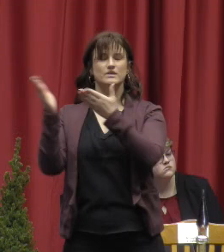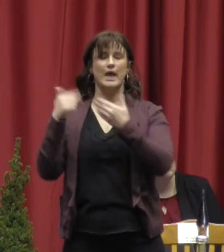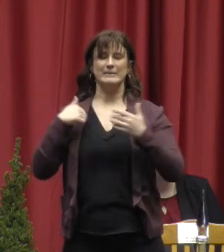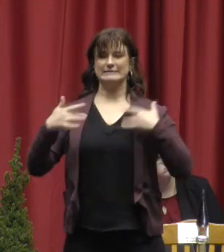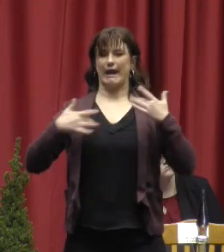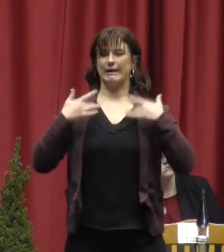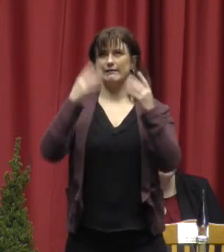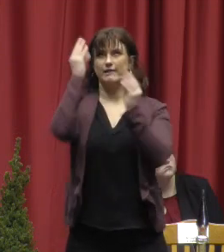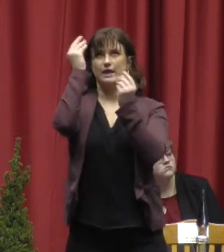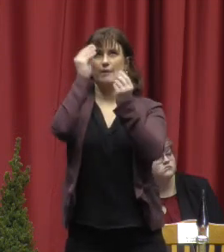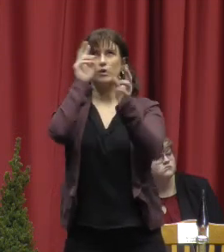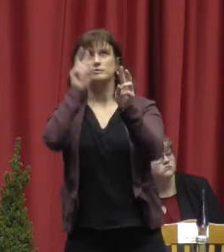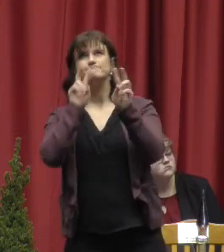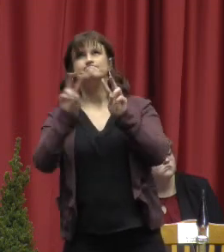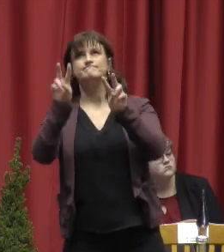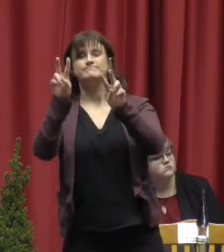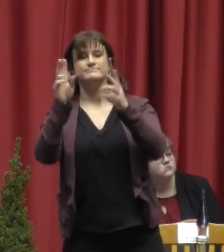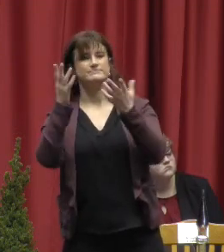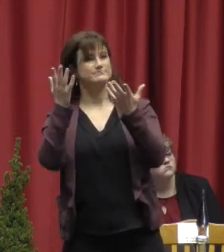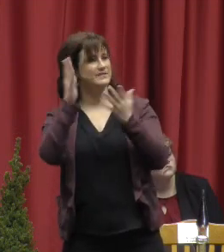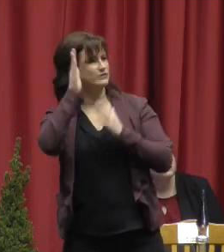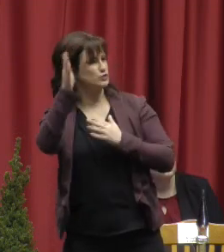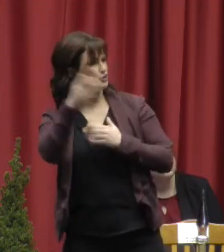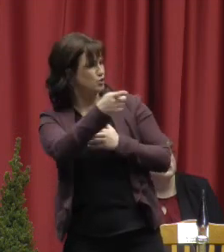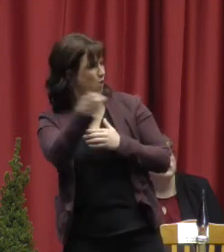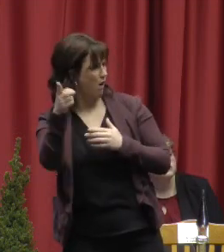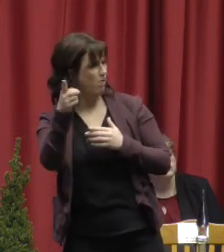you has had unique experiences that have led you here.